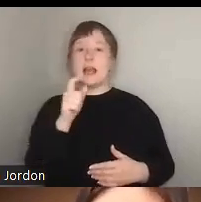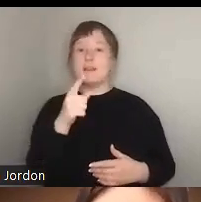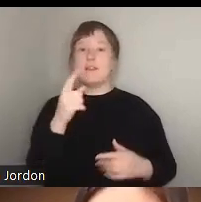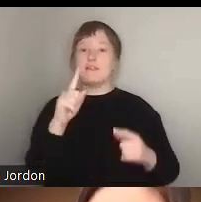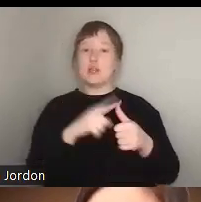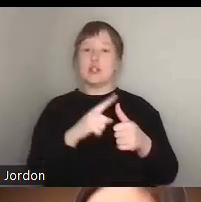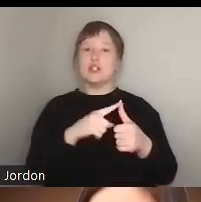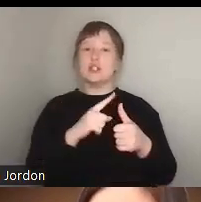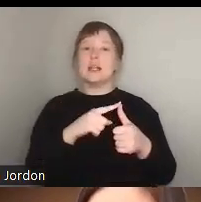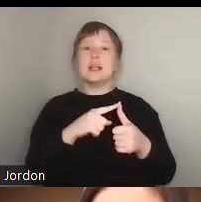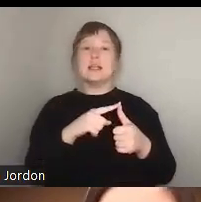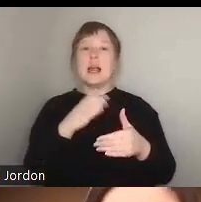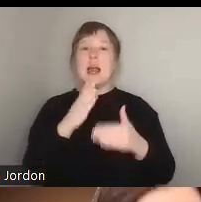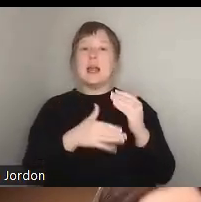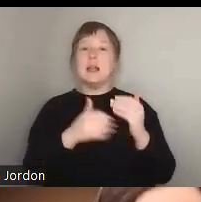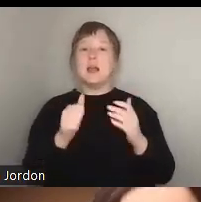is